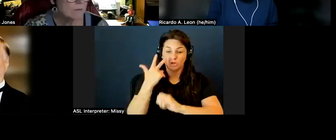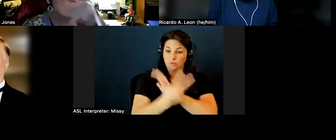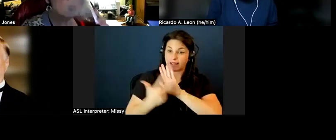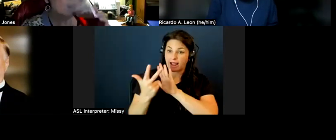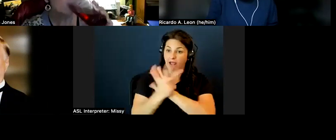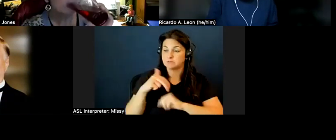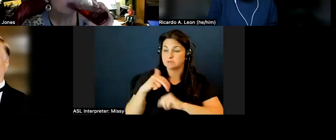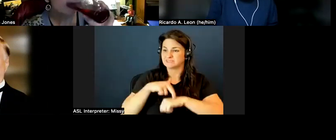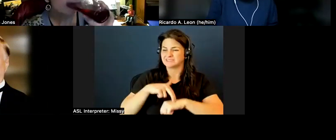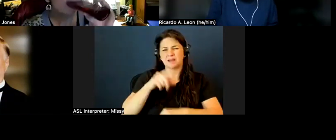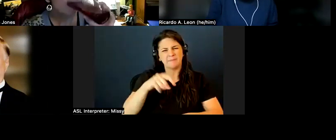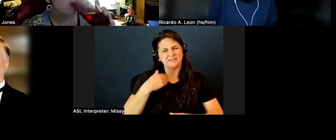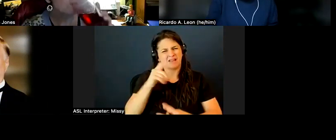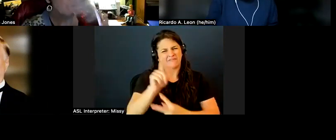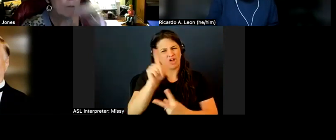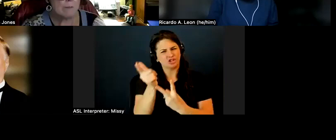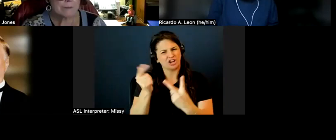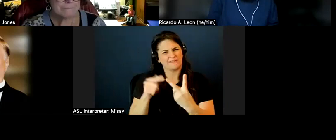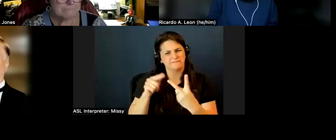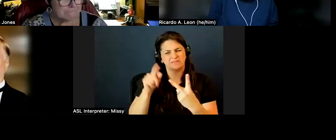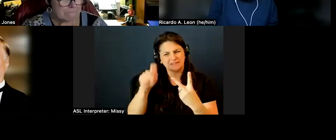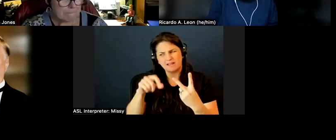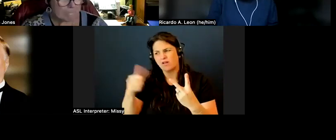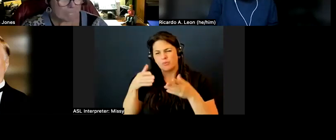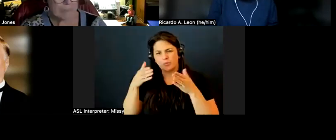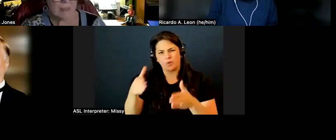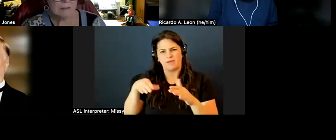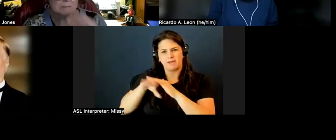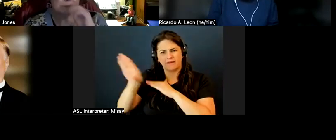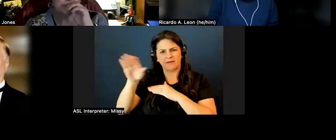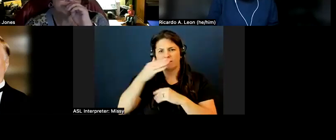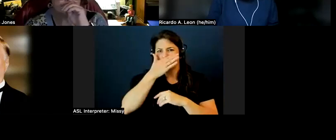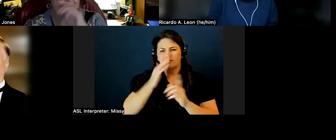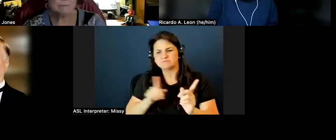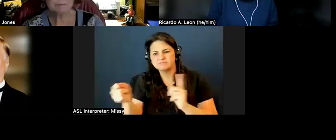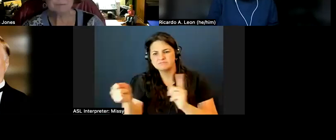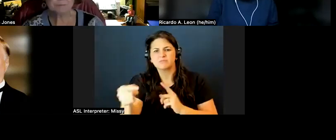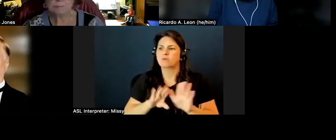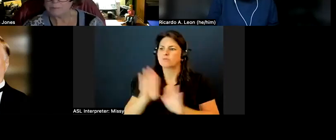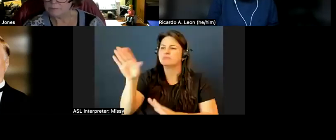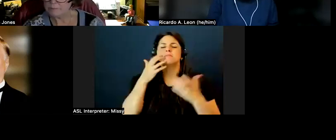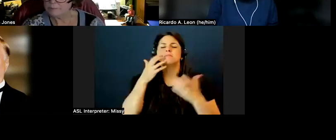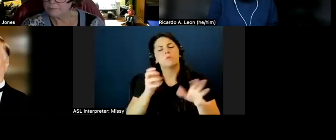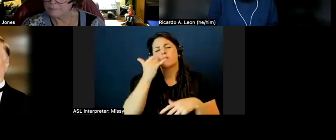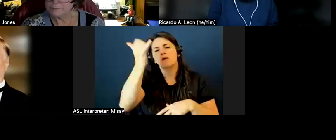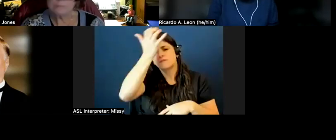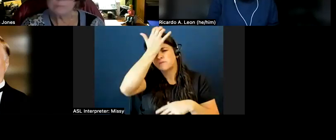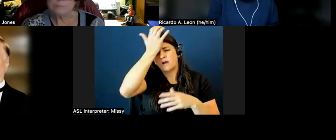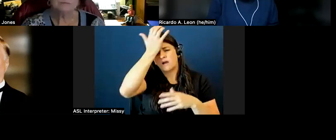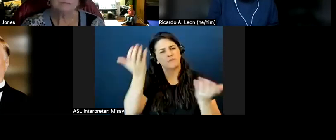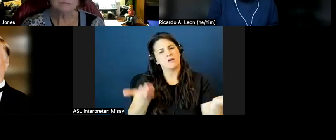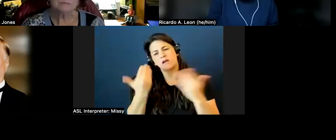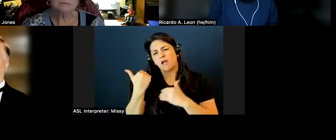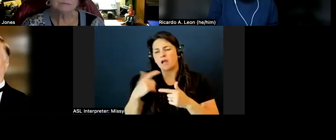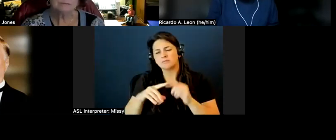be an alternative route, an alternative access, alternative way. I don't want to call the fire department to